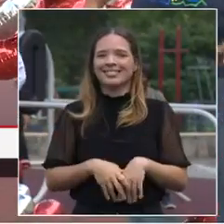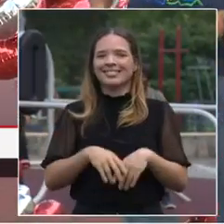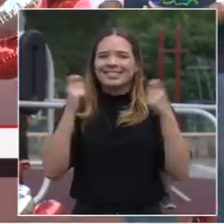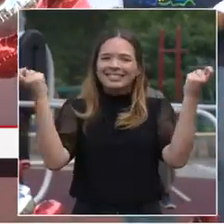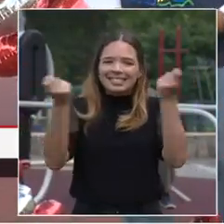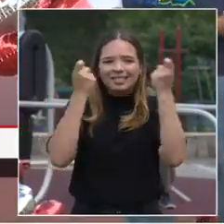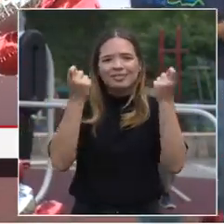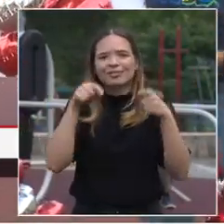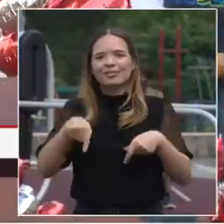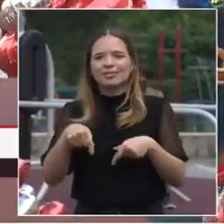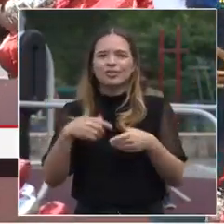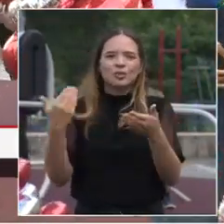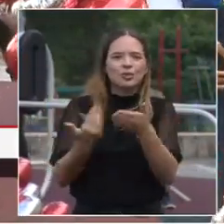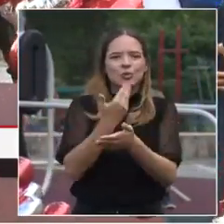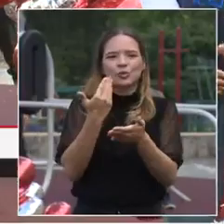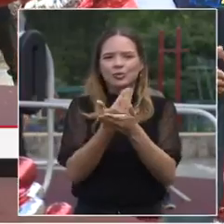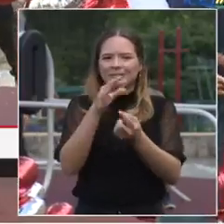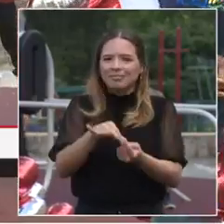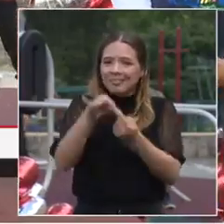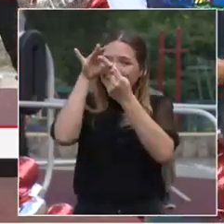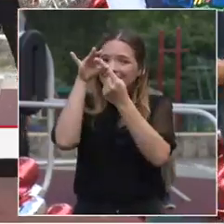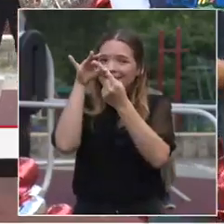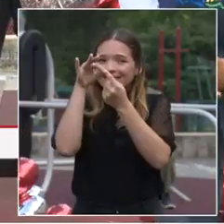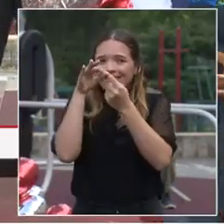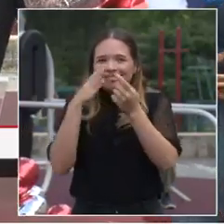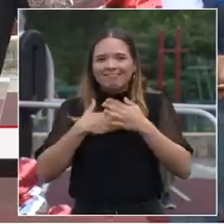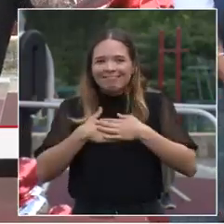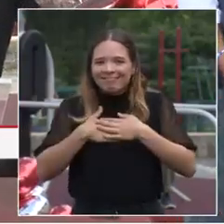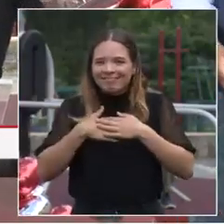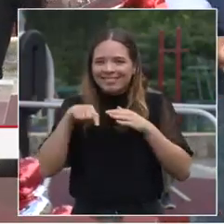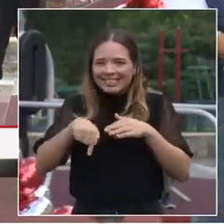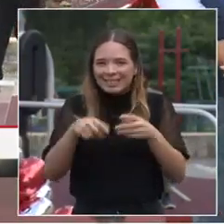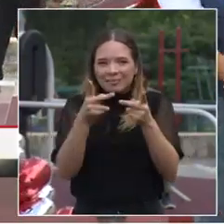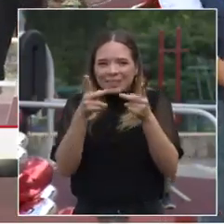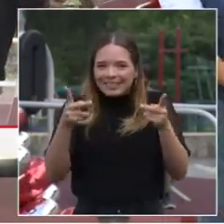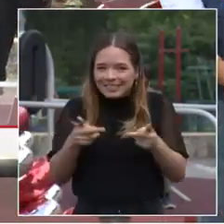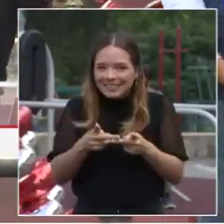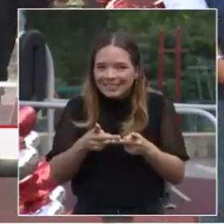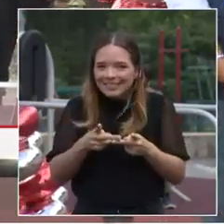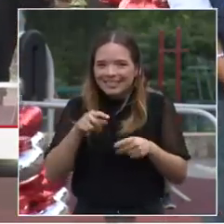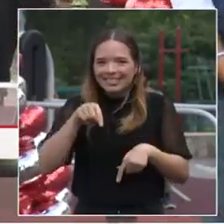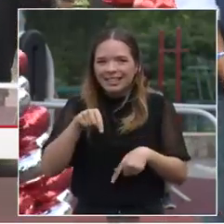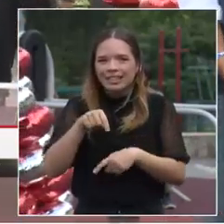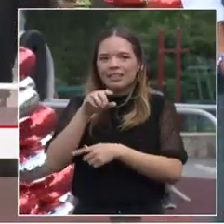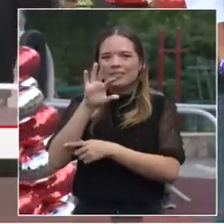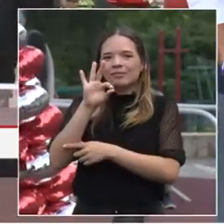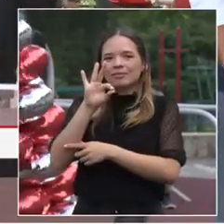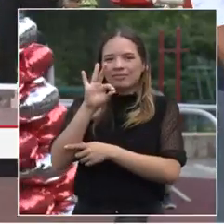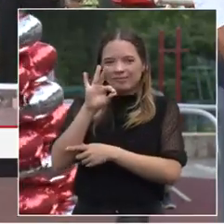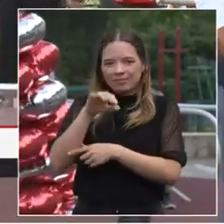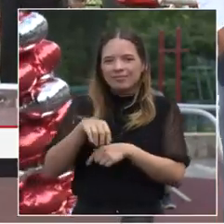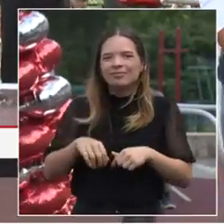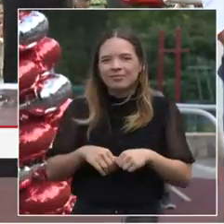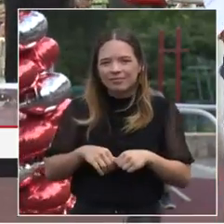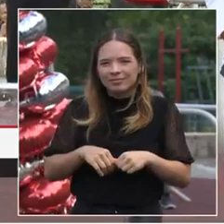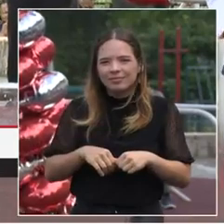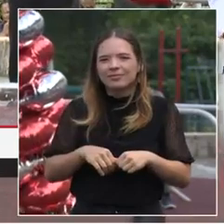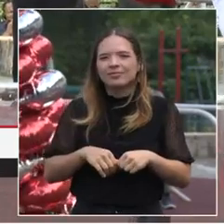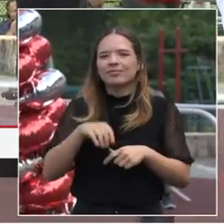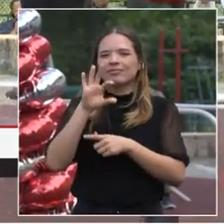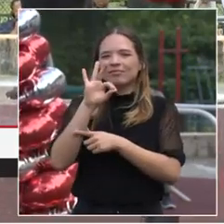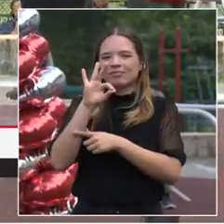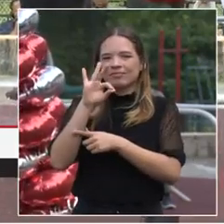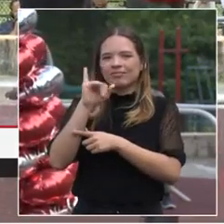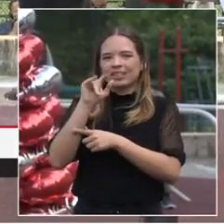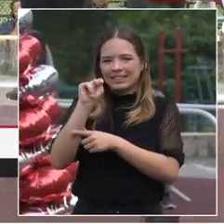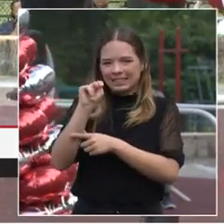jewel in the Lamont community, this amazing center, this Fitlot. It looks amazing, and we are so excited about it.